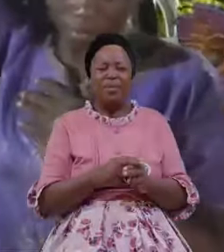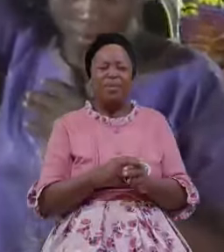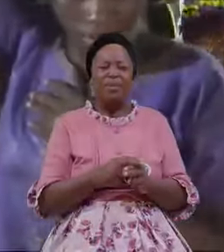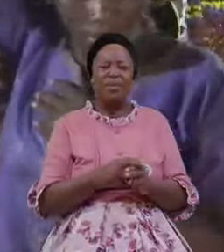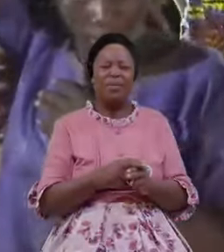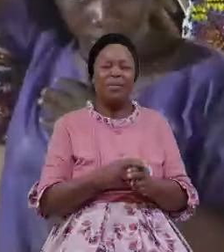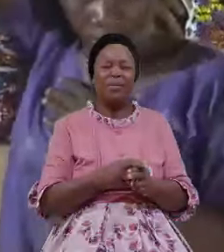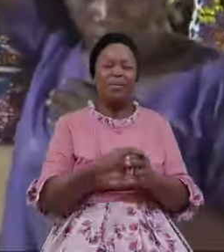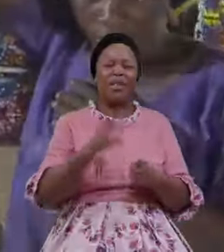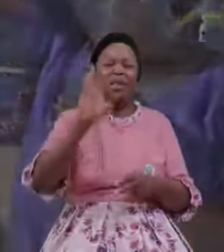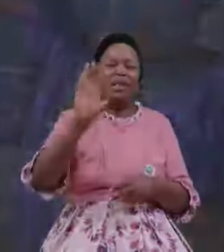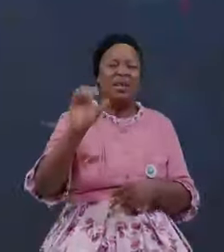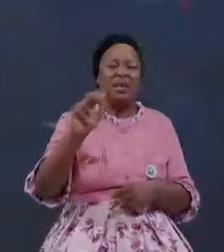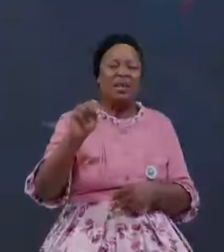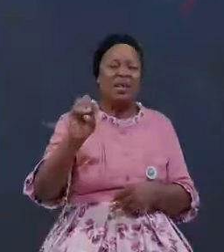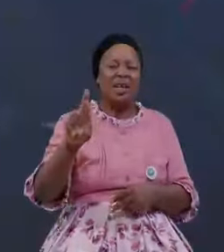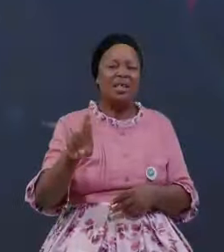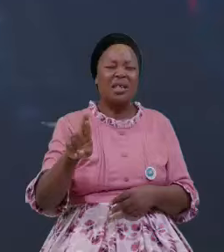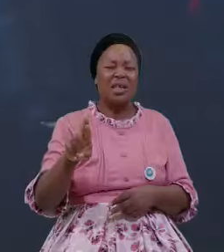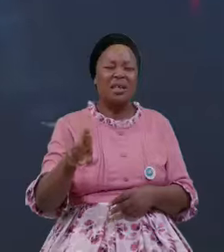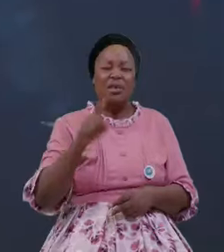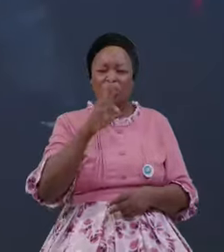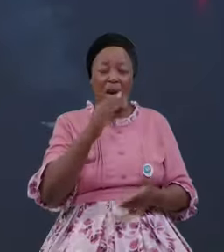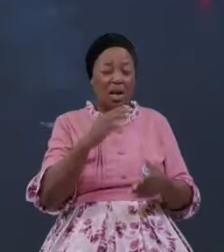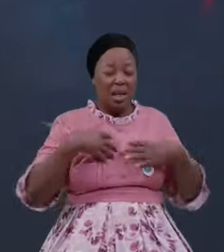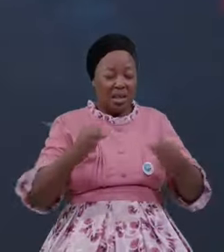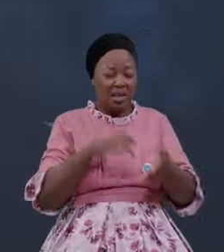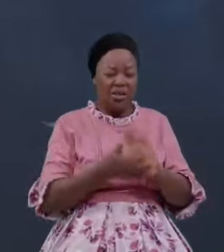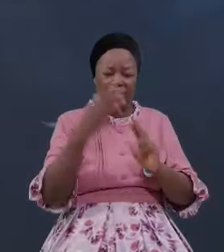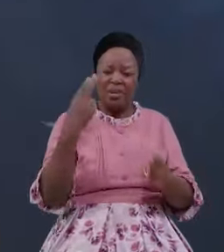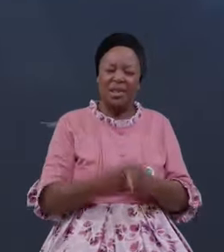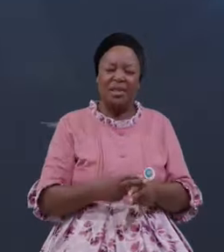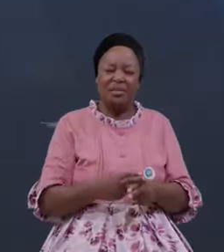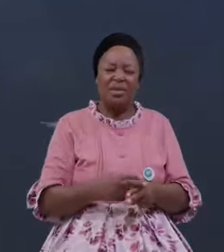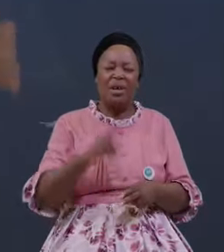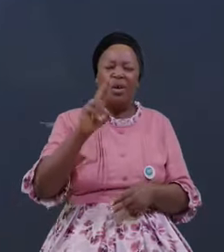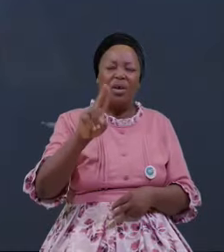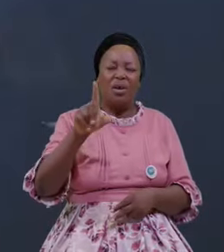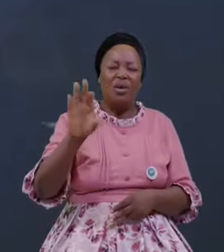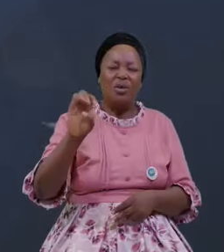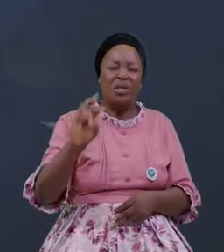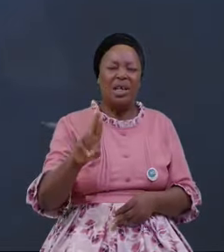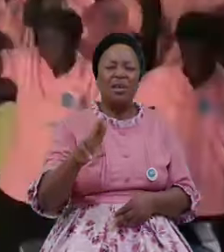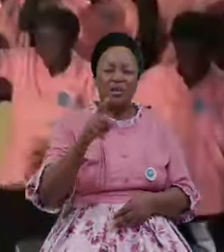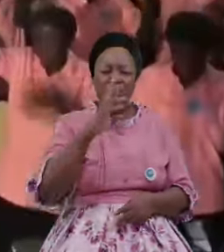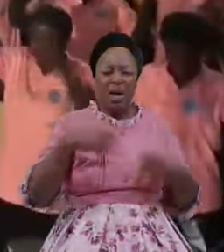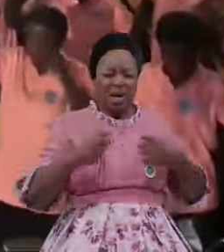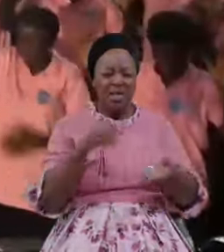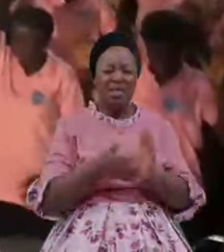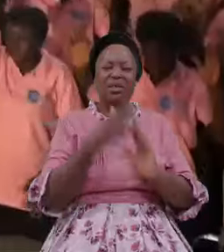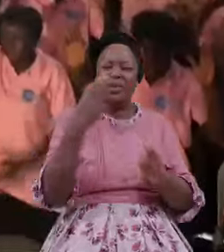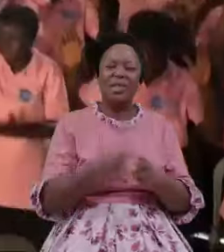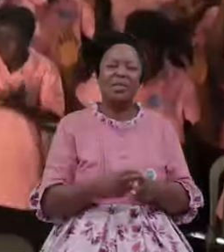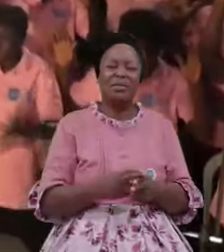Cancer, you're healed. Ulcer, you're healed.